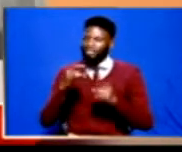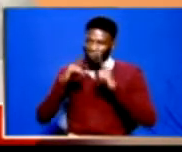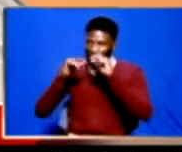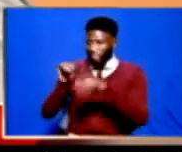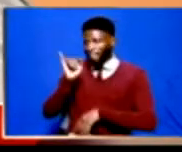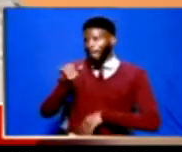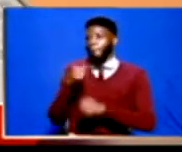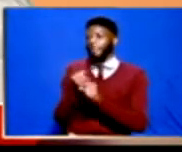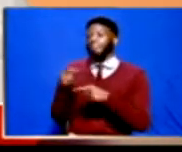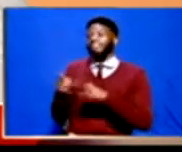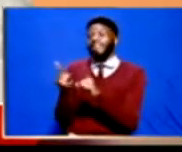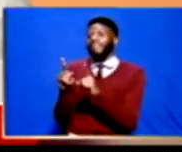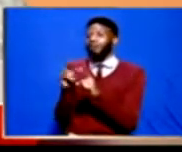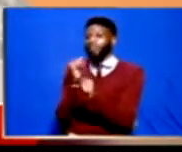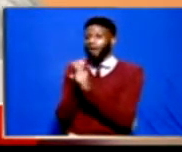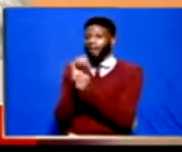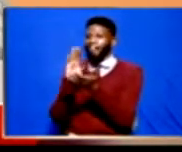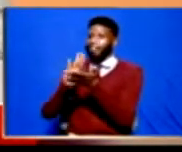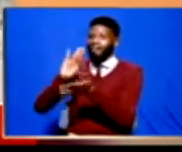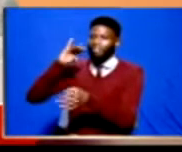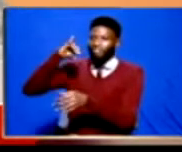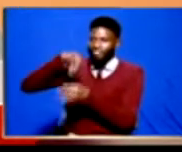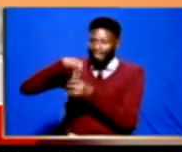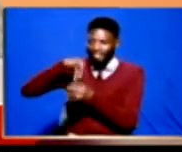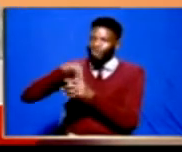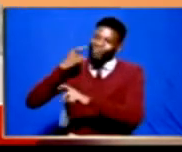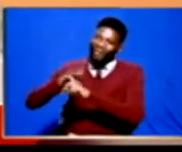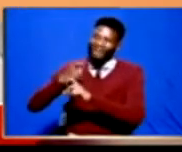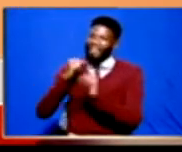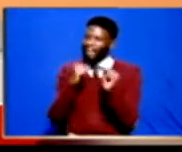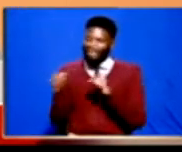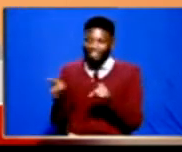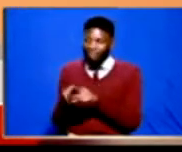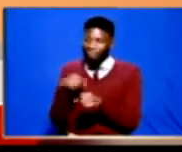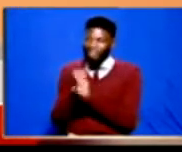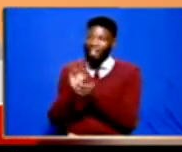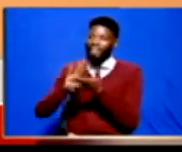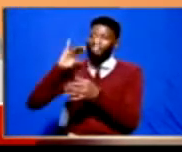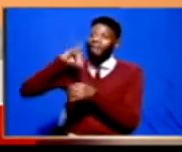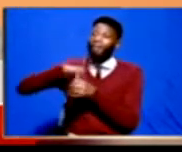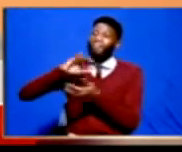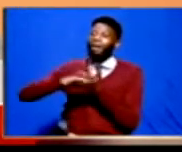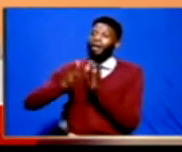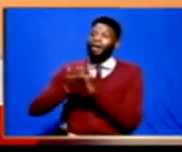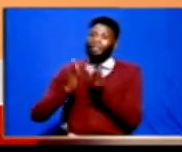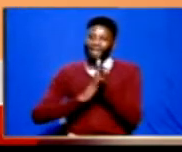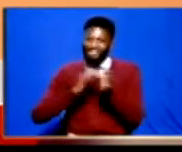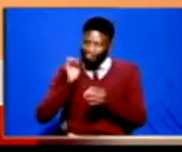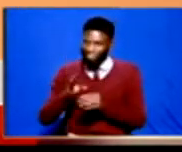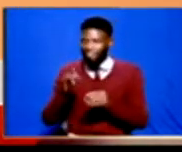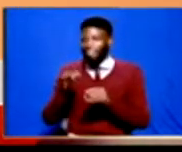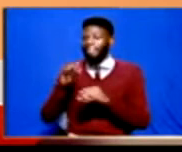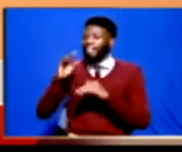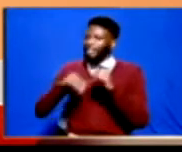in investing in Kwale, and of course it was also making the investment pretty much more expensive than they are used to. And